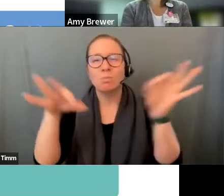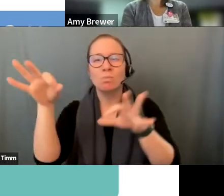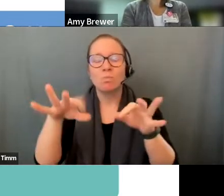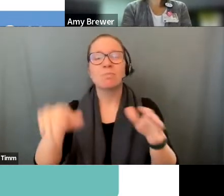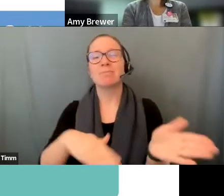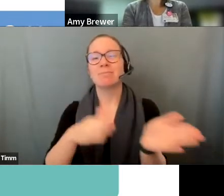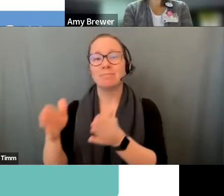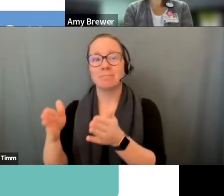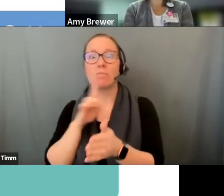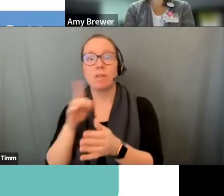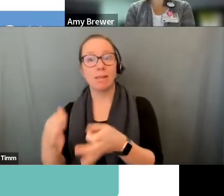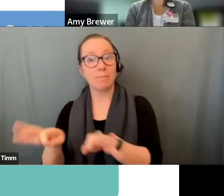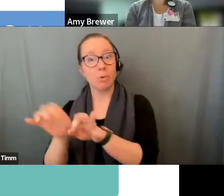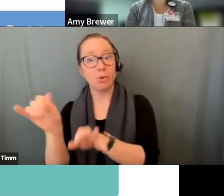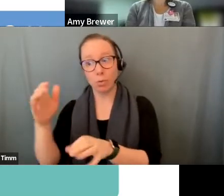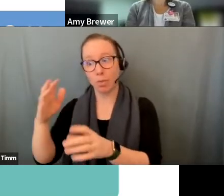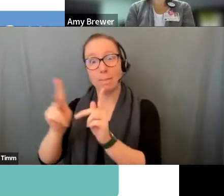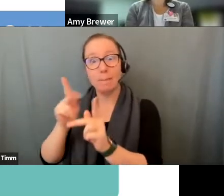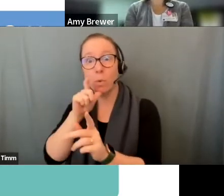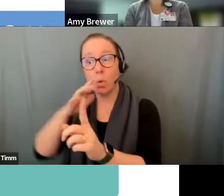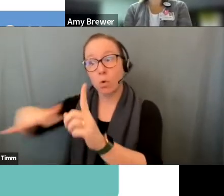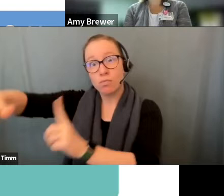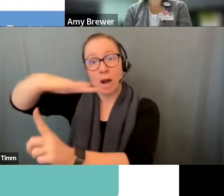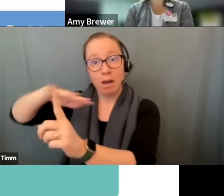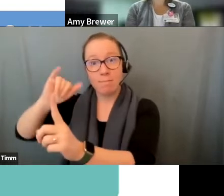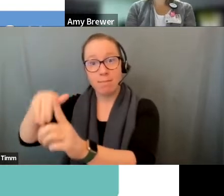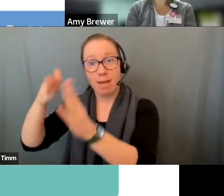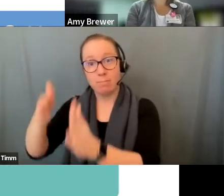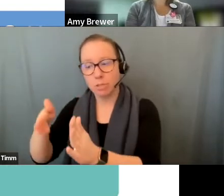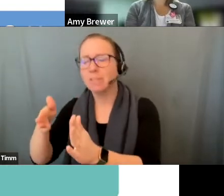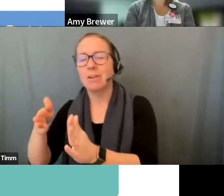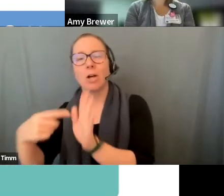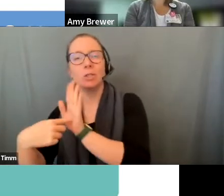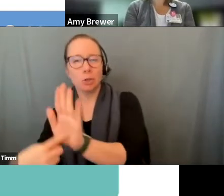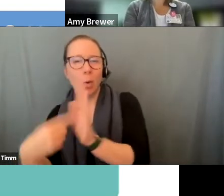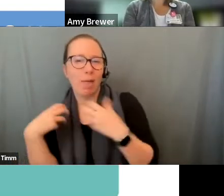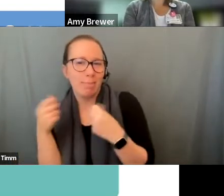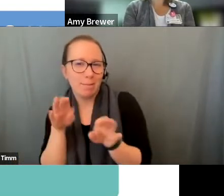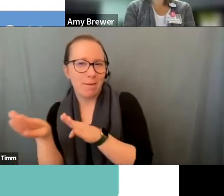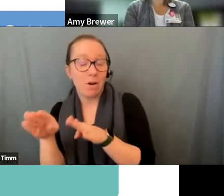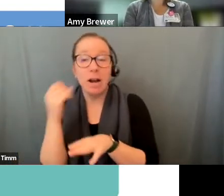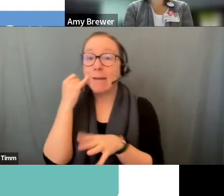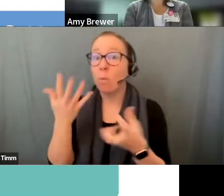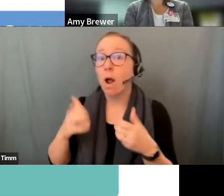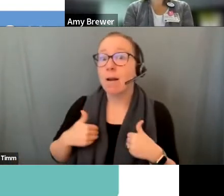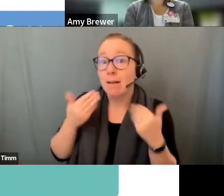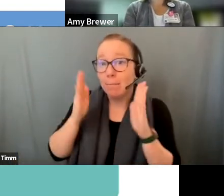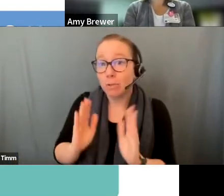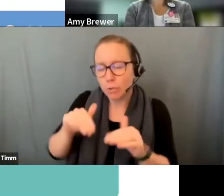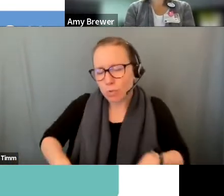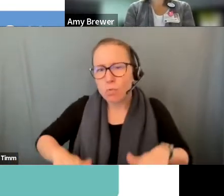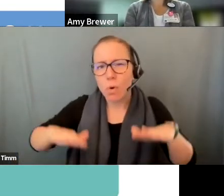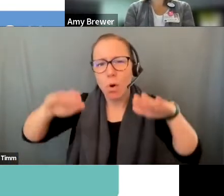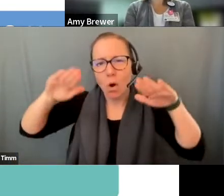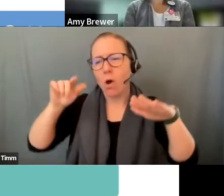importantly, the people around them are modeling those healthy behaviors, right? So if we want young people to grow up making